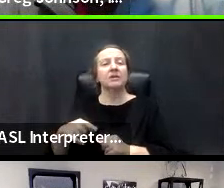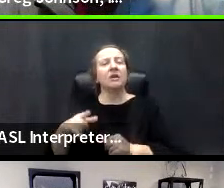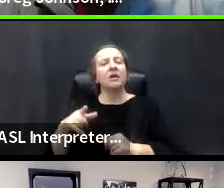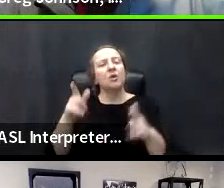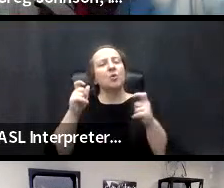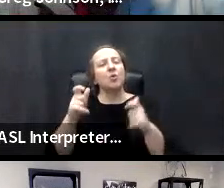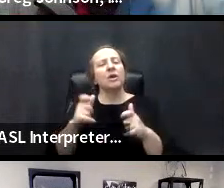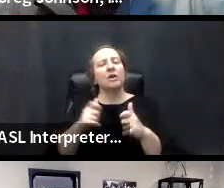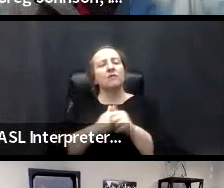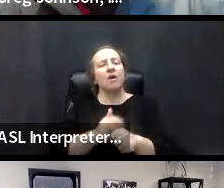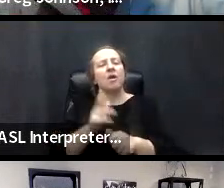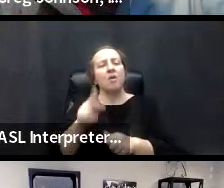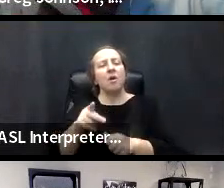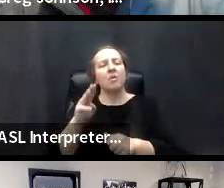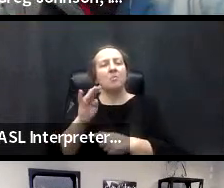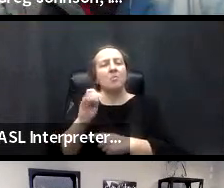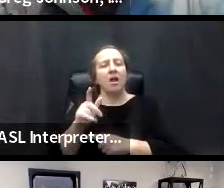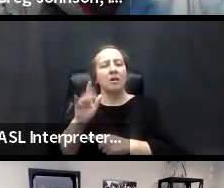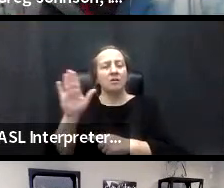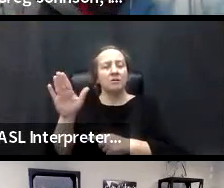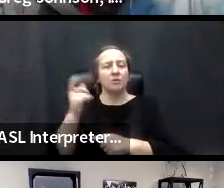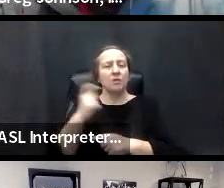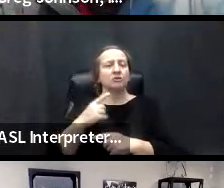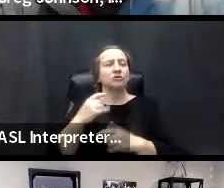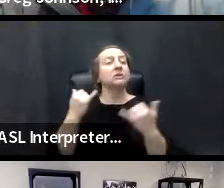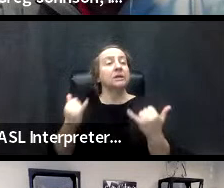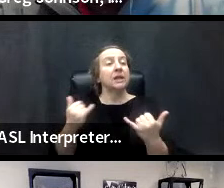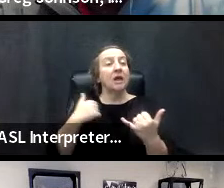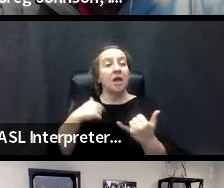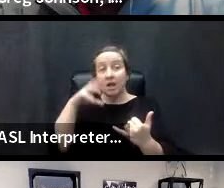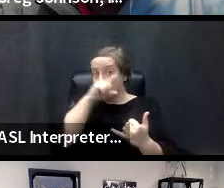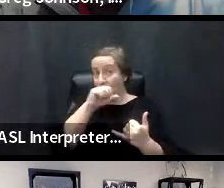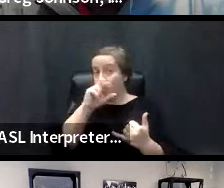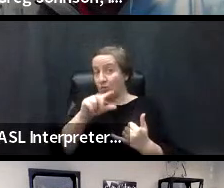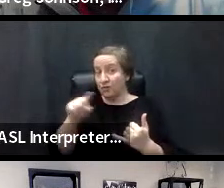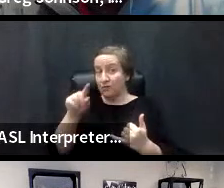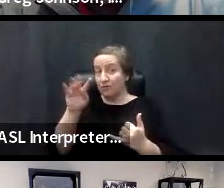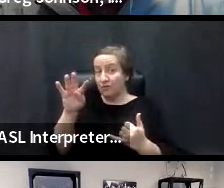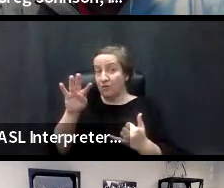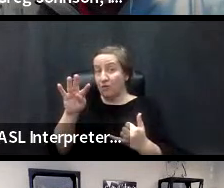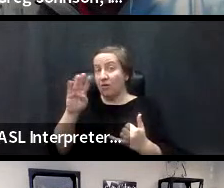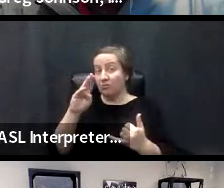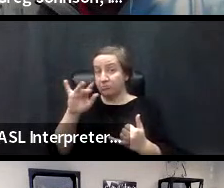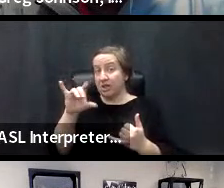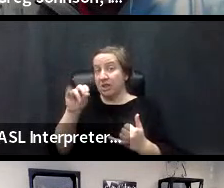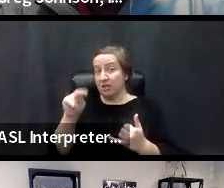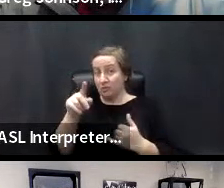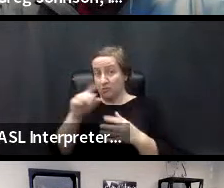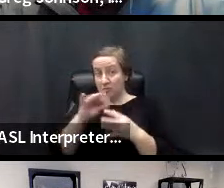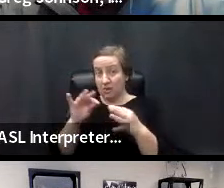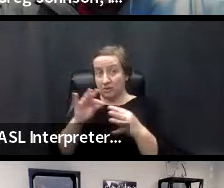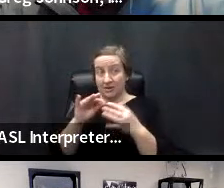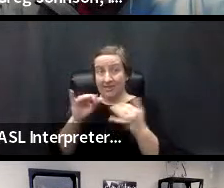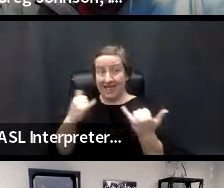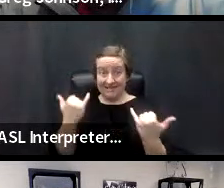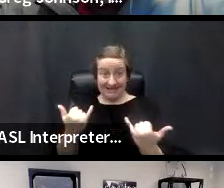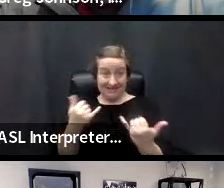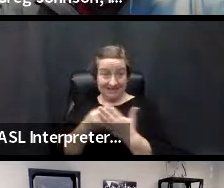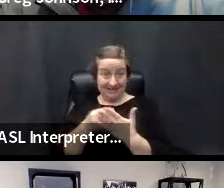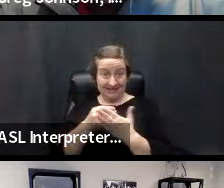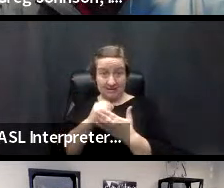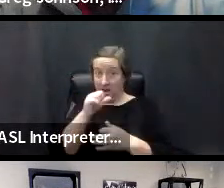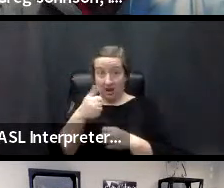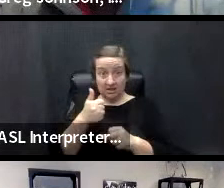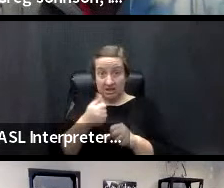to Michael's question. That I'm assuming those 3 to 4 billion that you mentioned are today's dollars, not 10 years